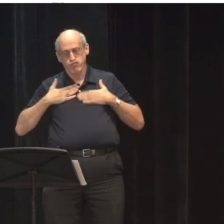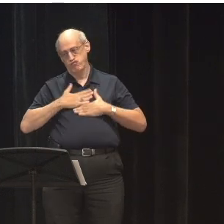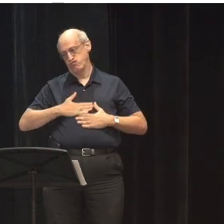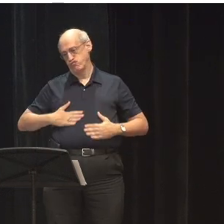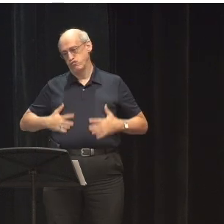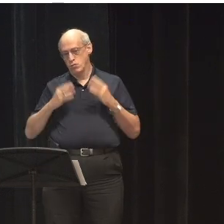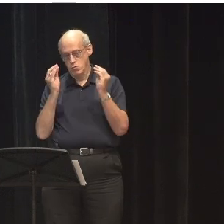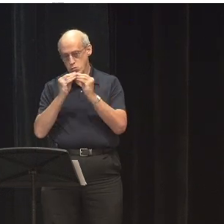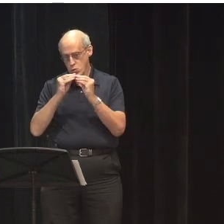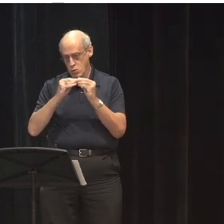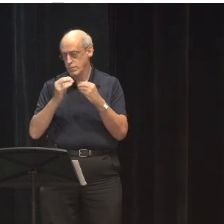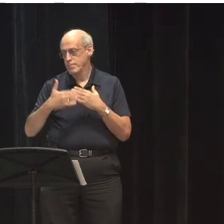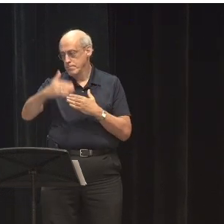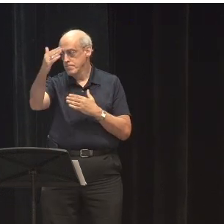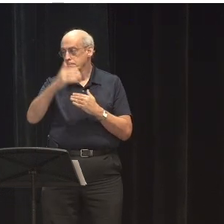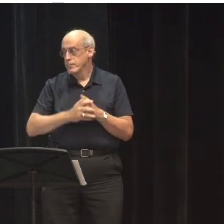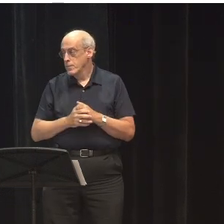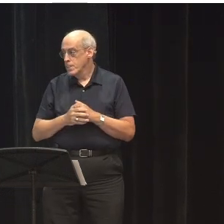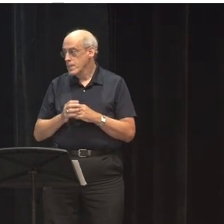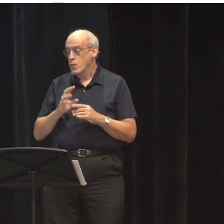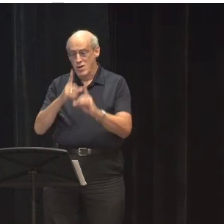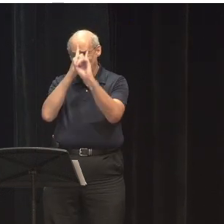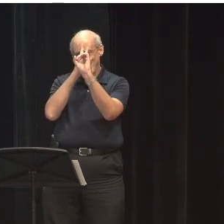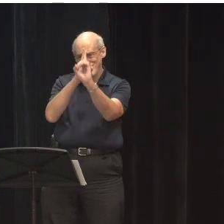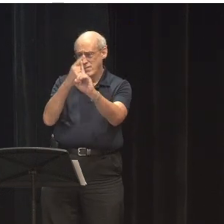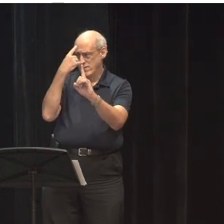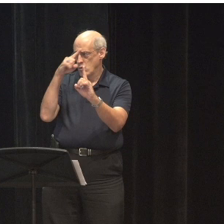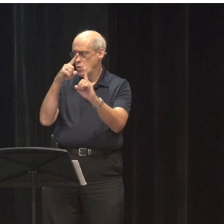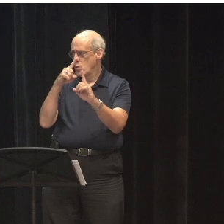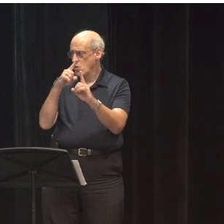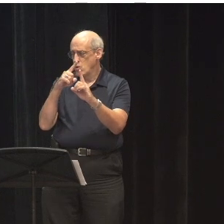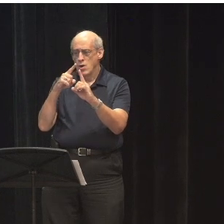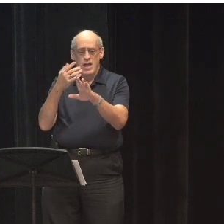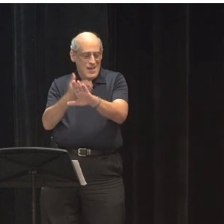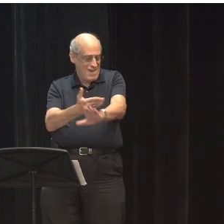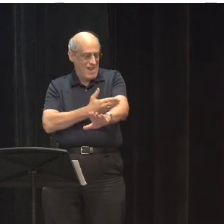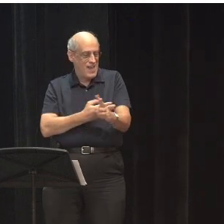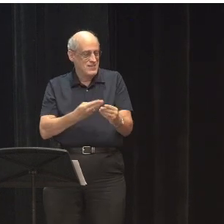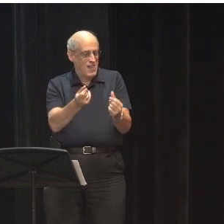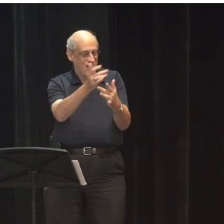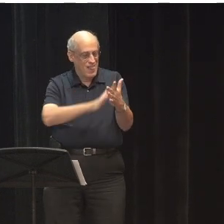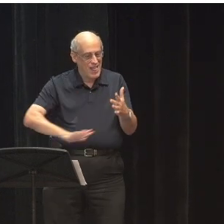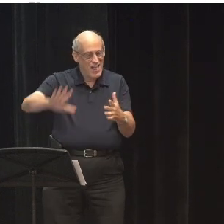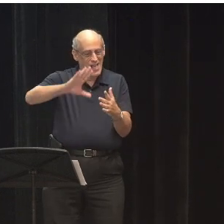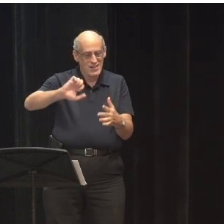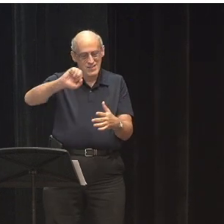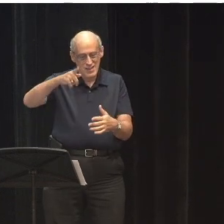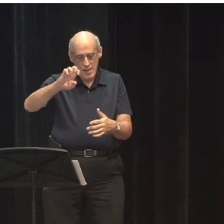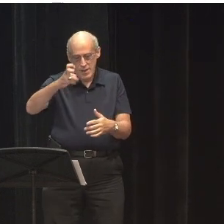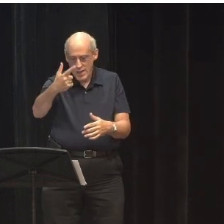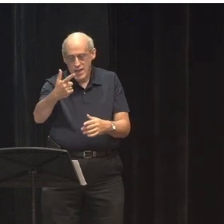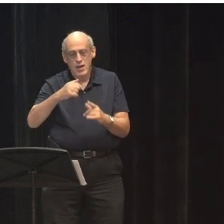along Battery Park City. There's an objective to increase or enhance the landscaping, and there's nearly a